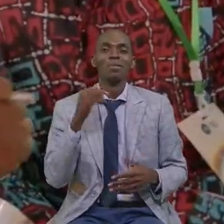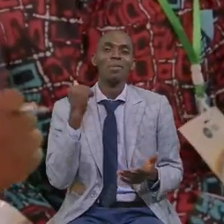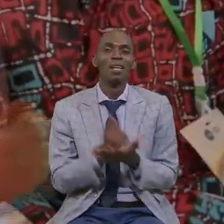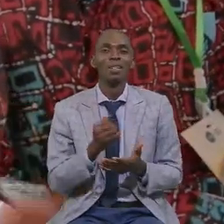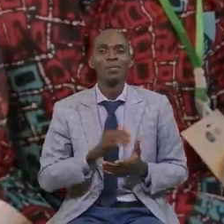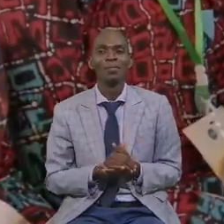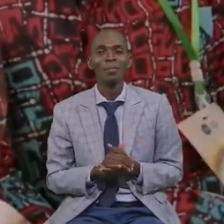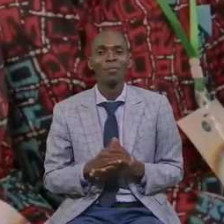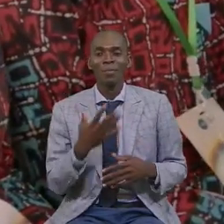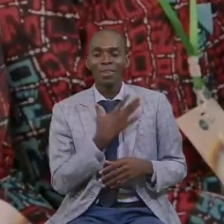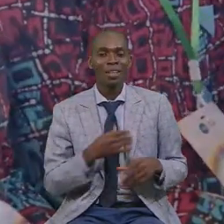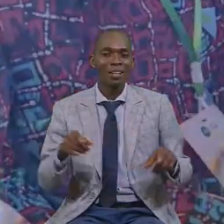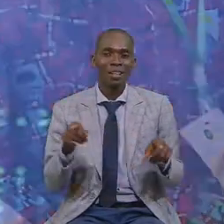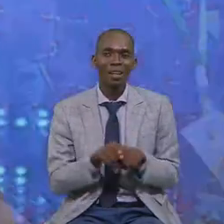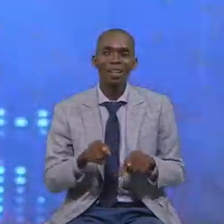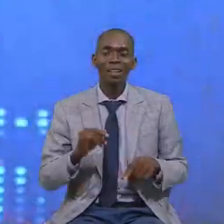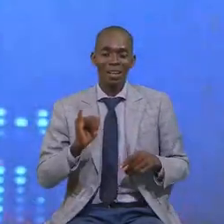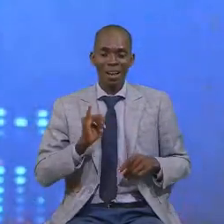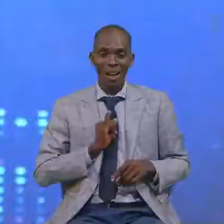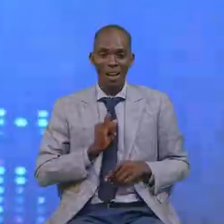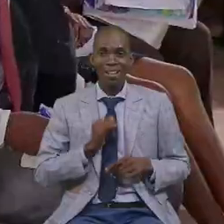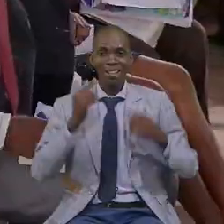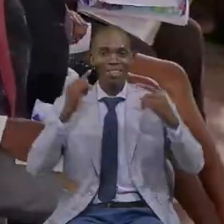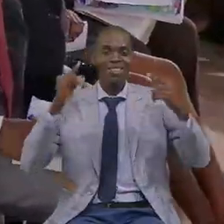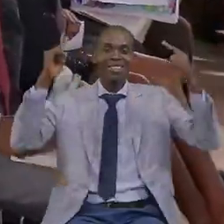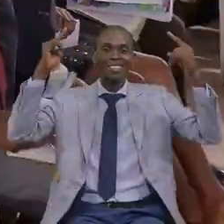as I succeed,